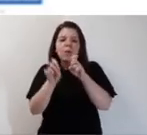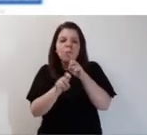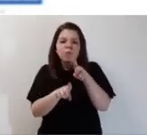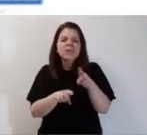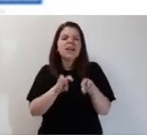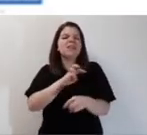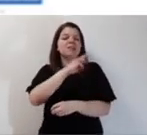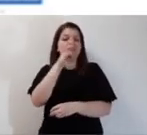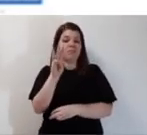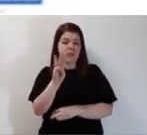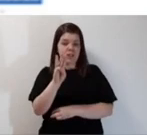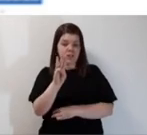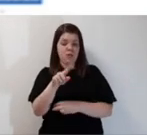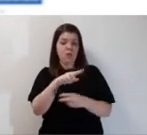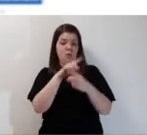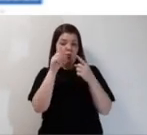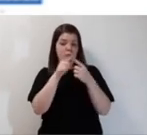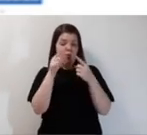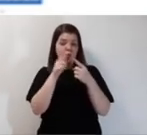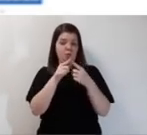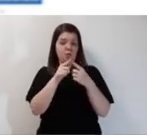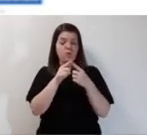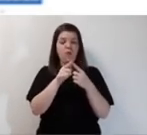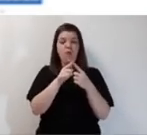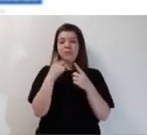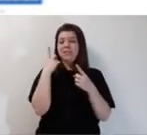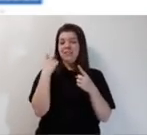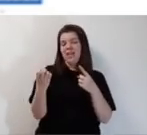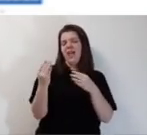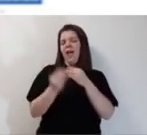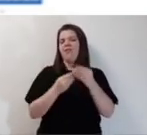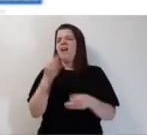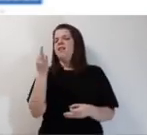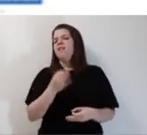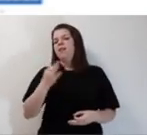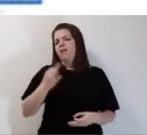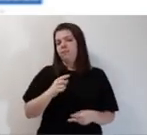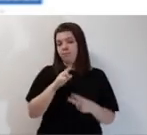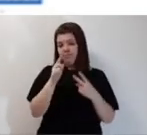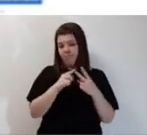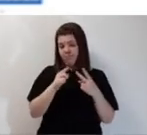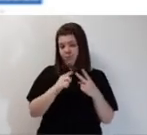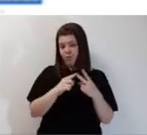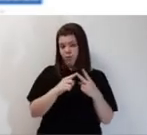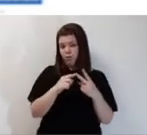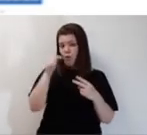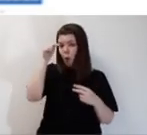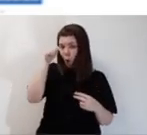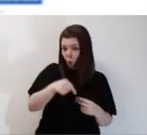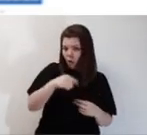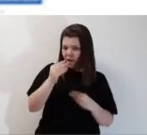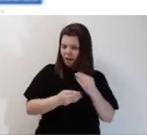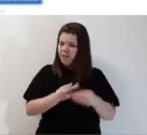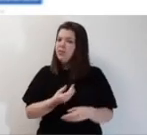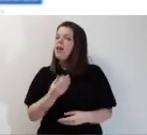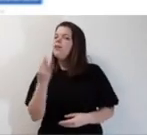progress. What I did yesterday or last session, what I'll do